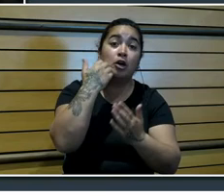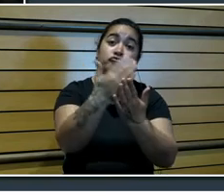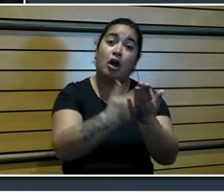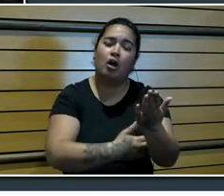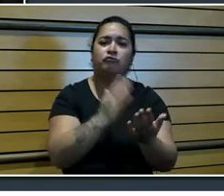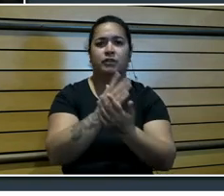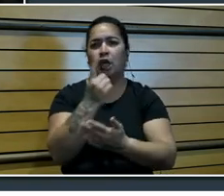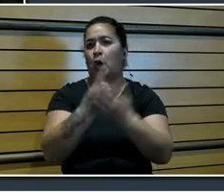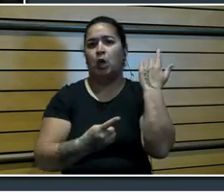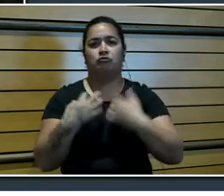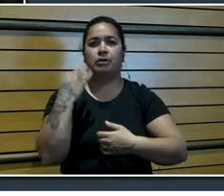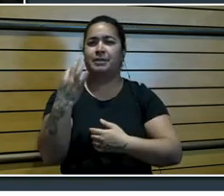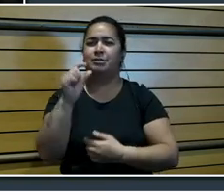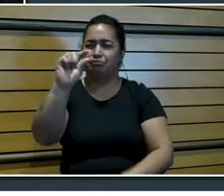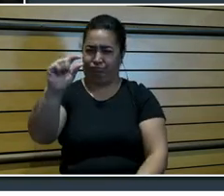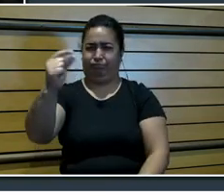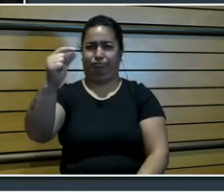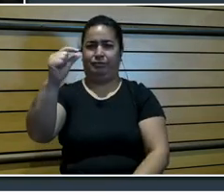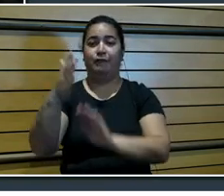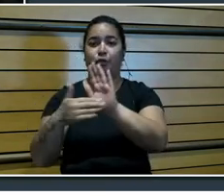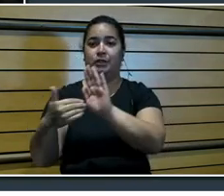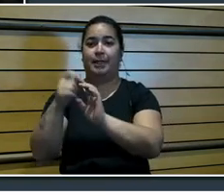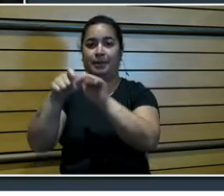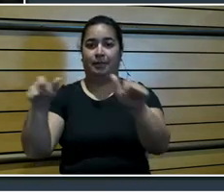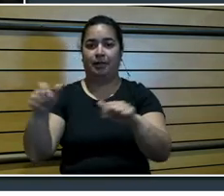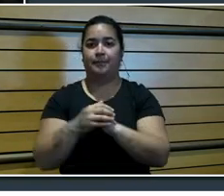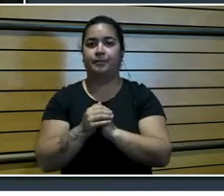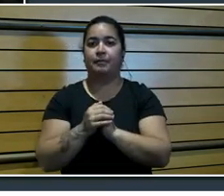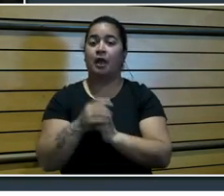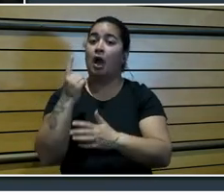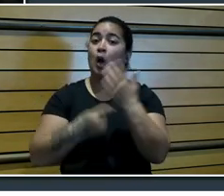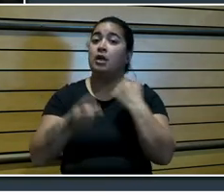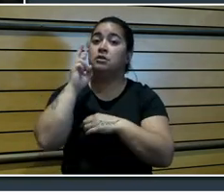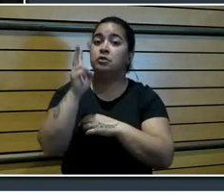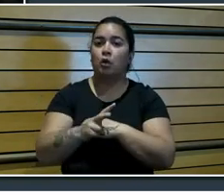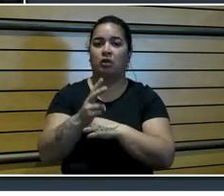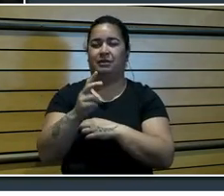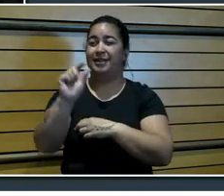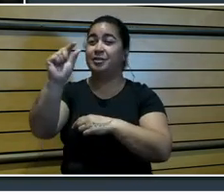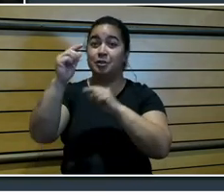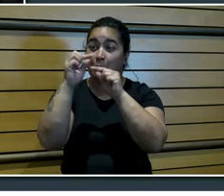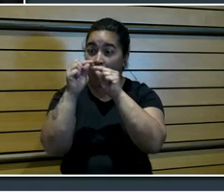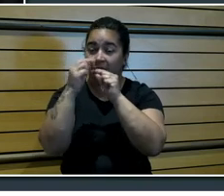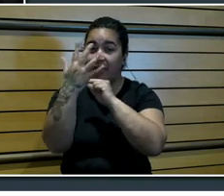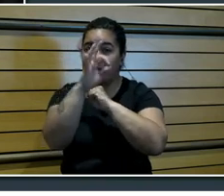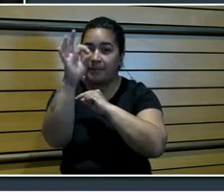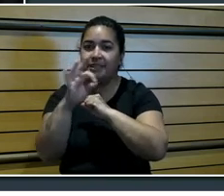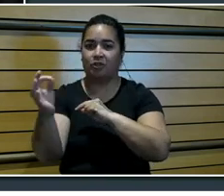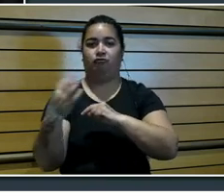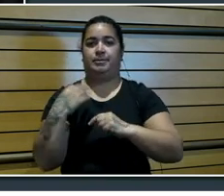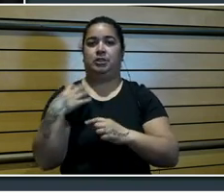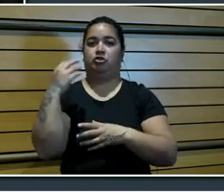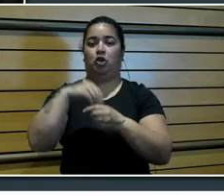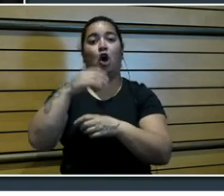Zealand's population, but only saw a 5.7% member representation on councils. So the problem with